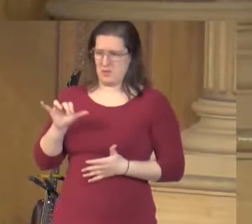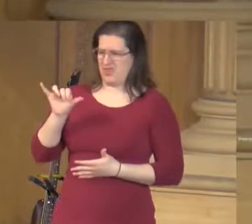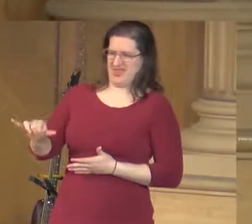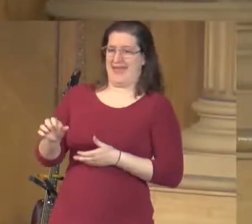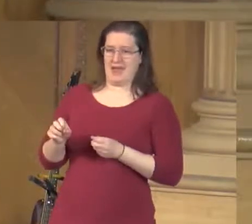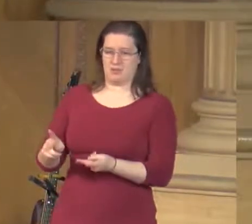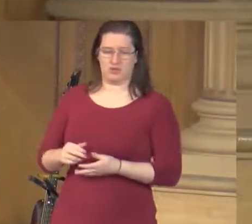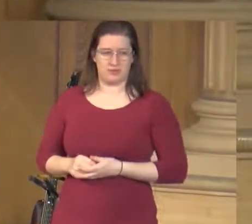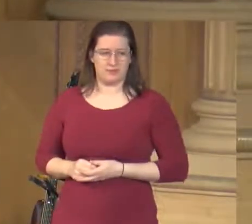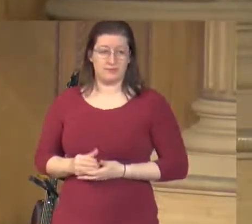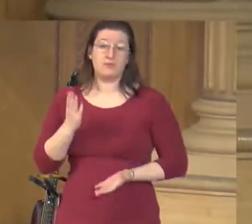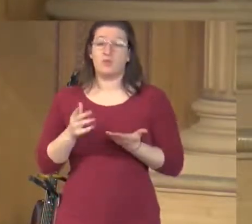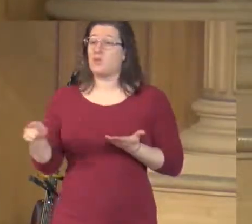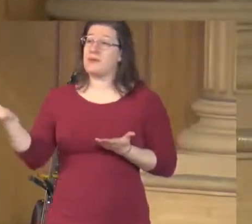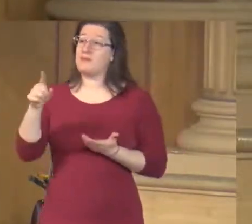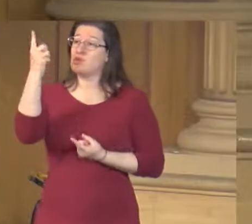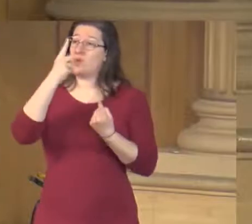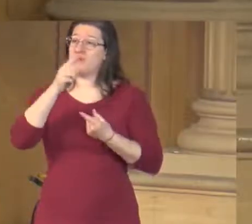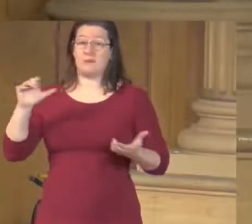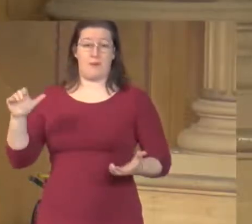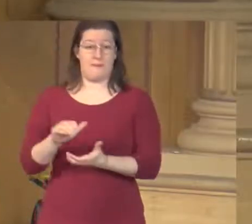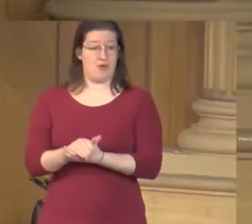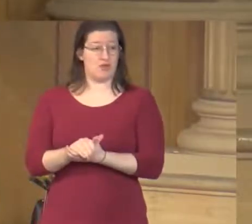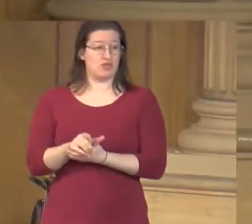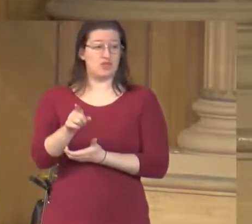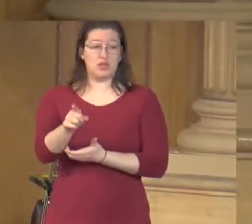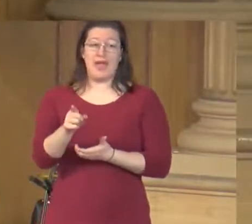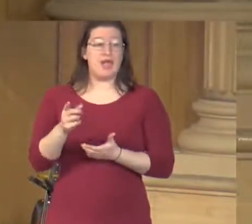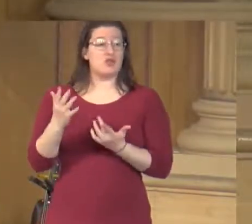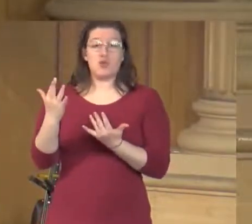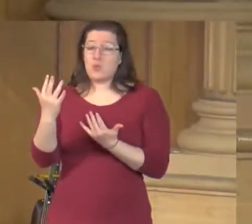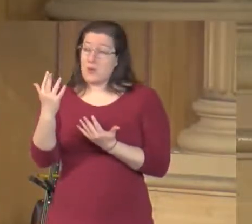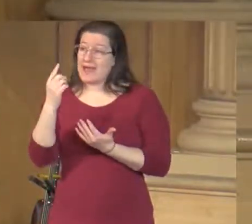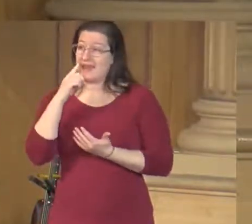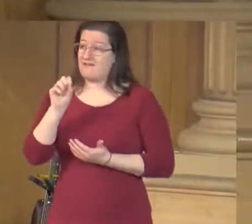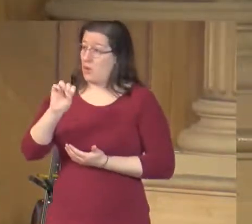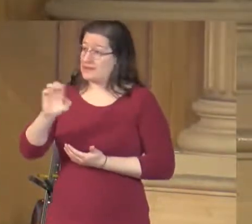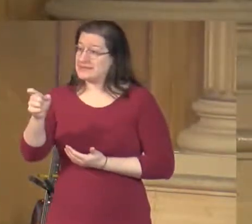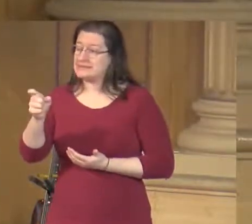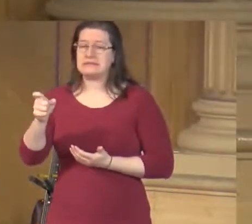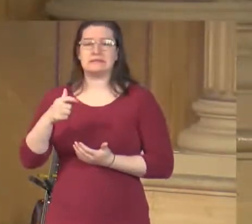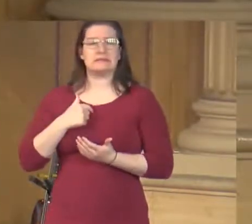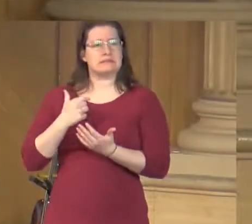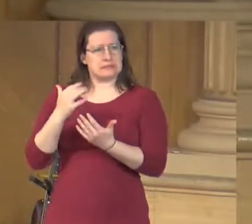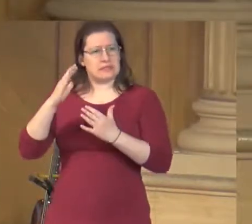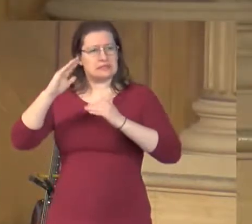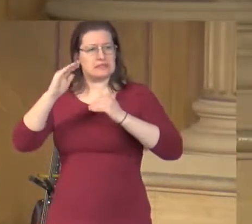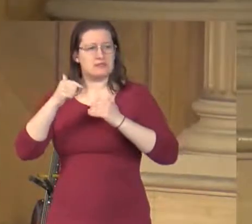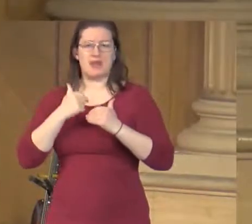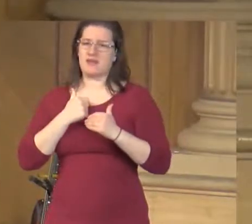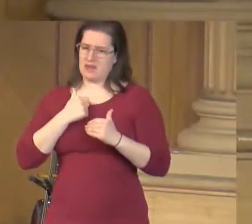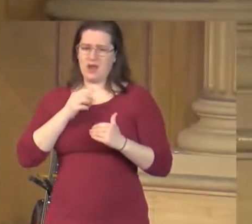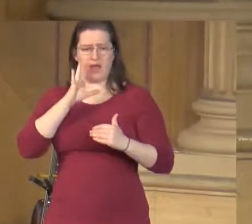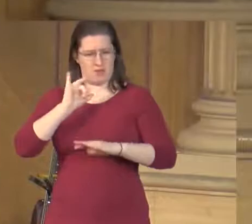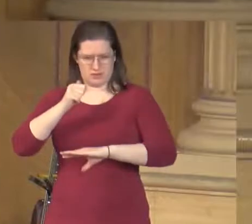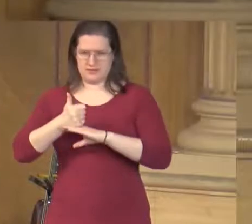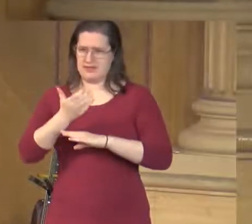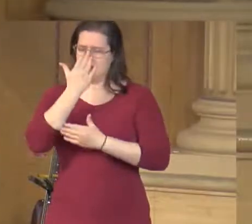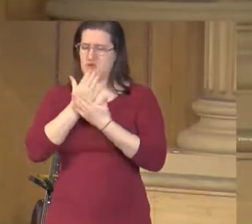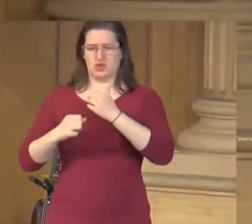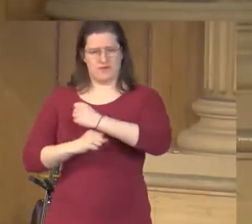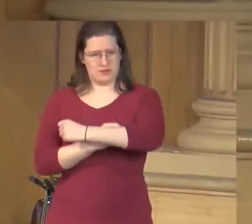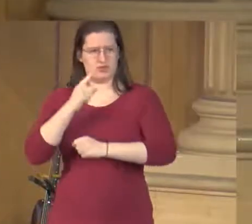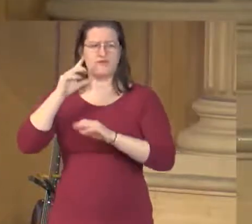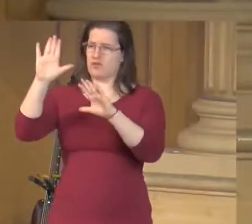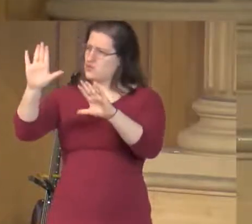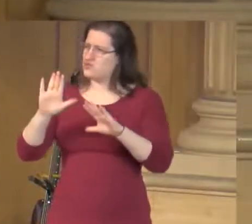Or you're headed toward marriage and you are abstaining before marriage, you're expecting that by doing so you're building the foundation for a great marriage, and you